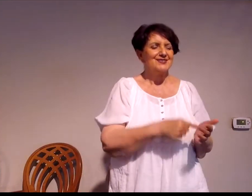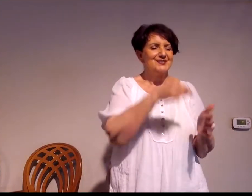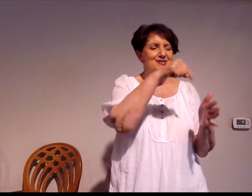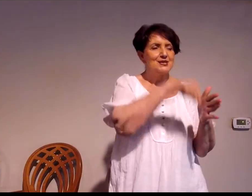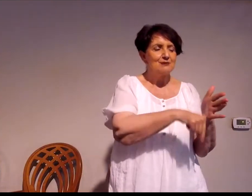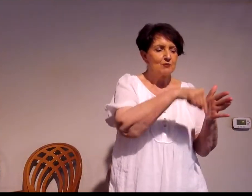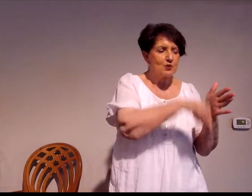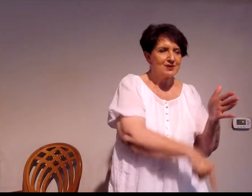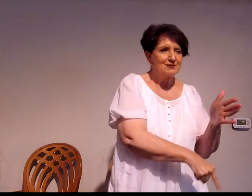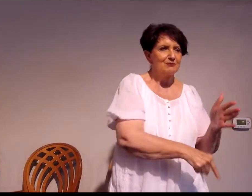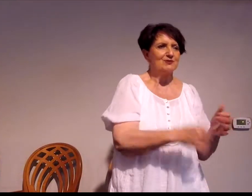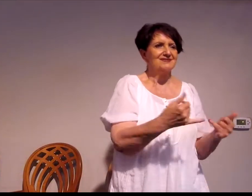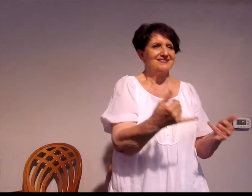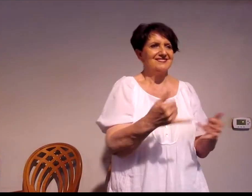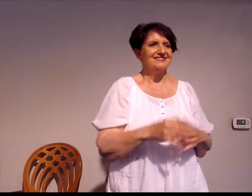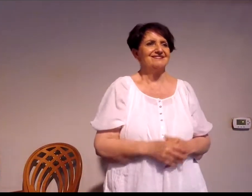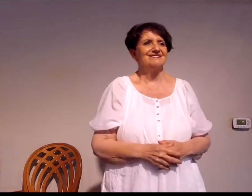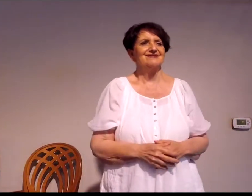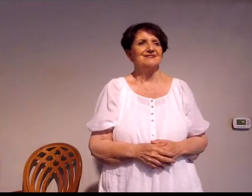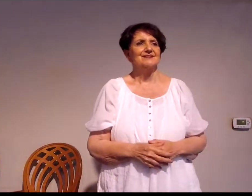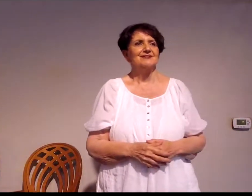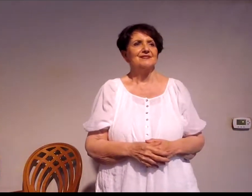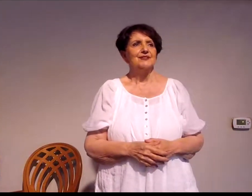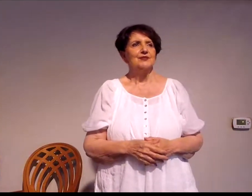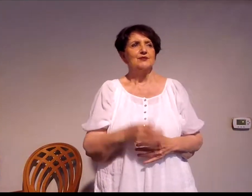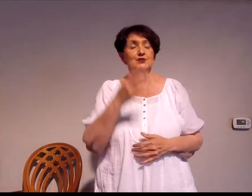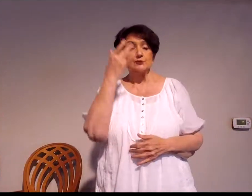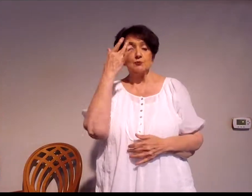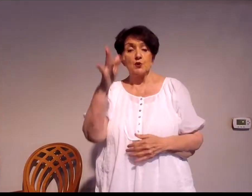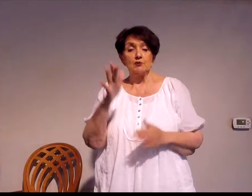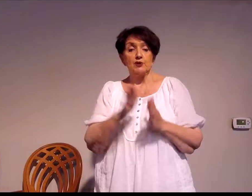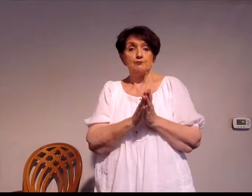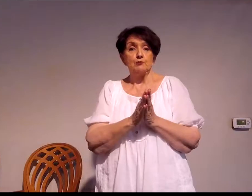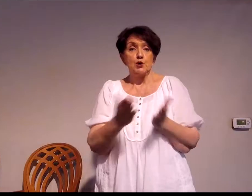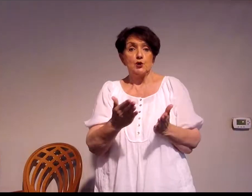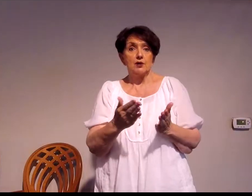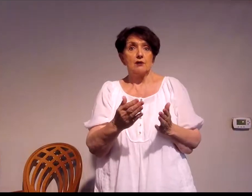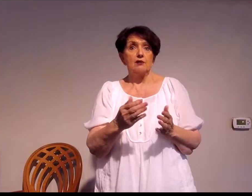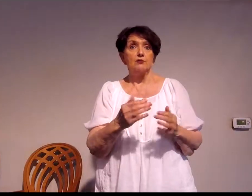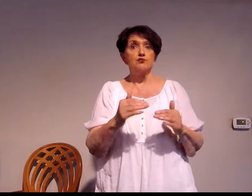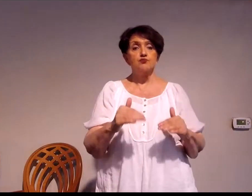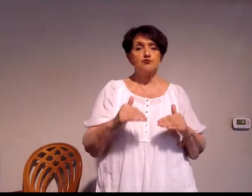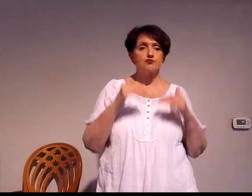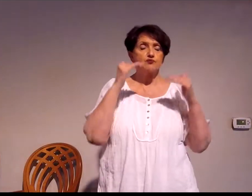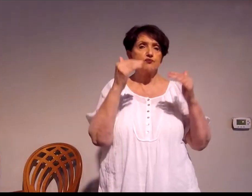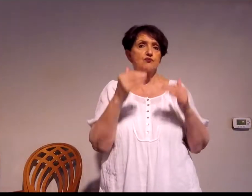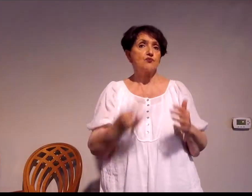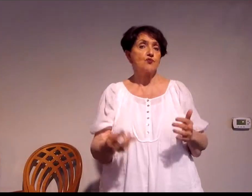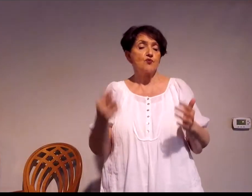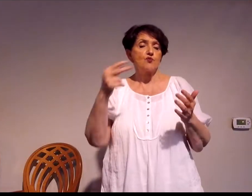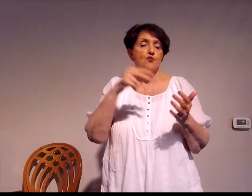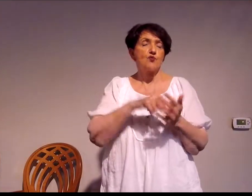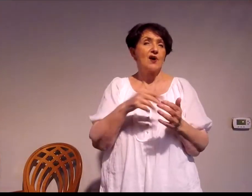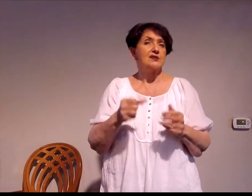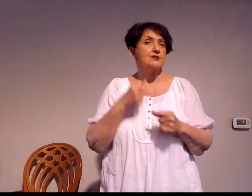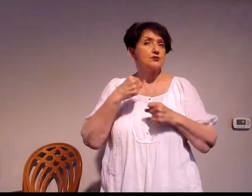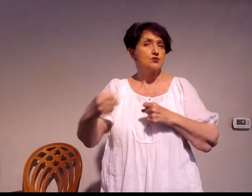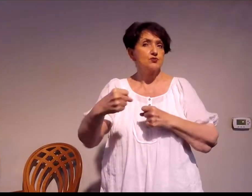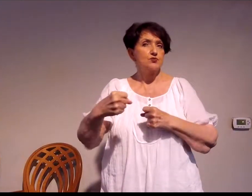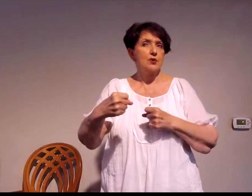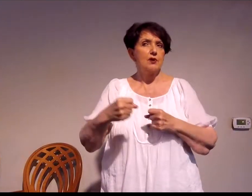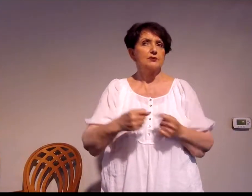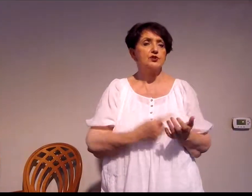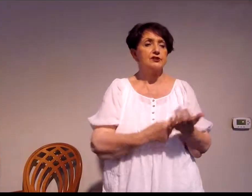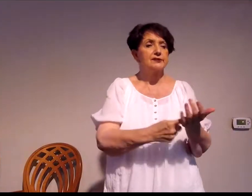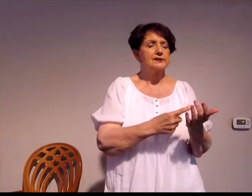today. In this brilliant book called Rising Strong by Brene Brown. So she talks about the rumble